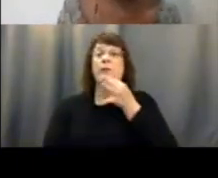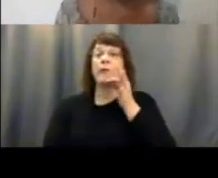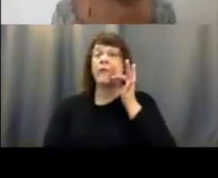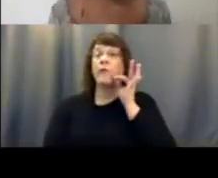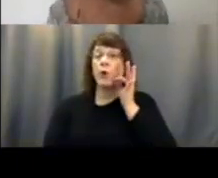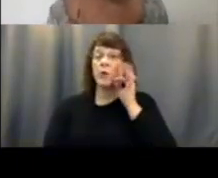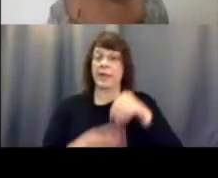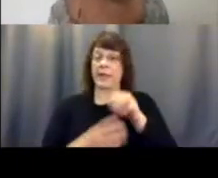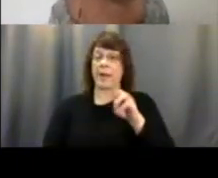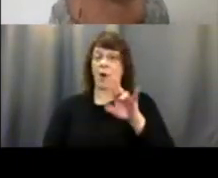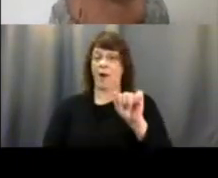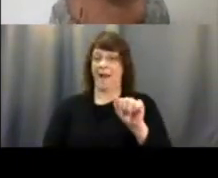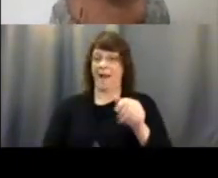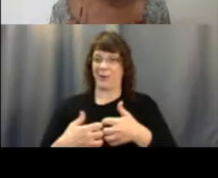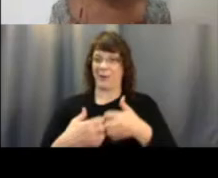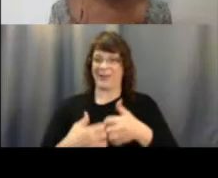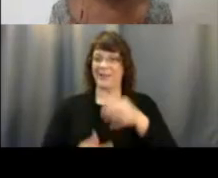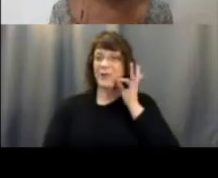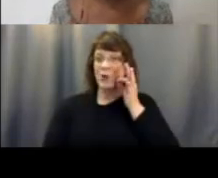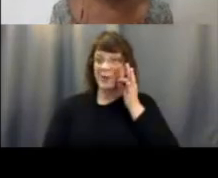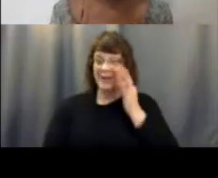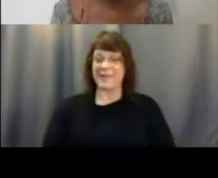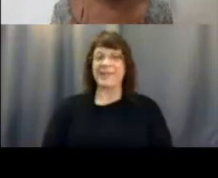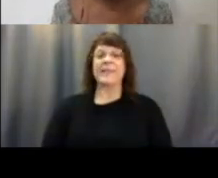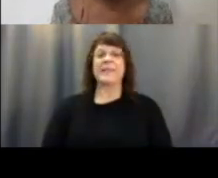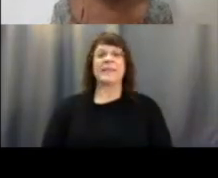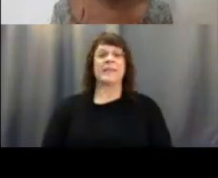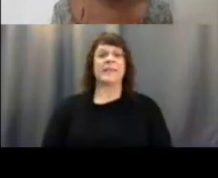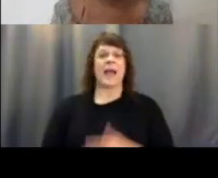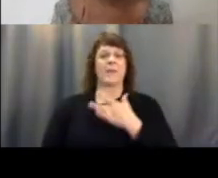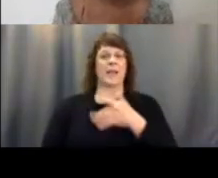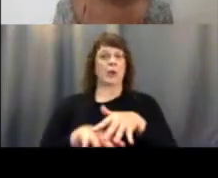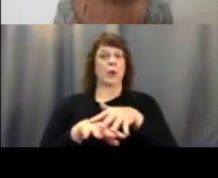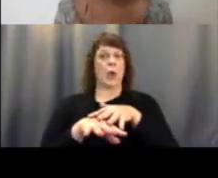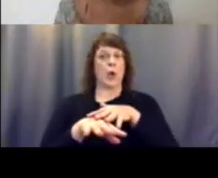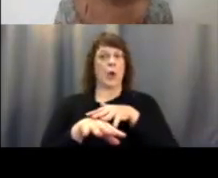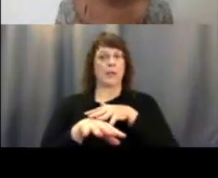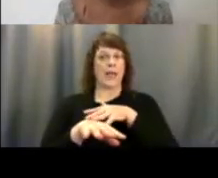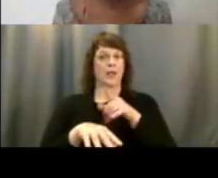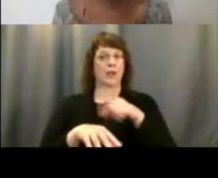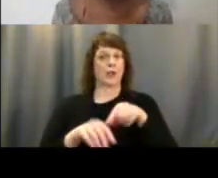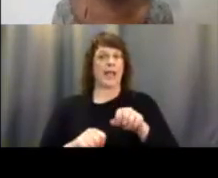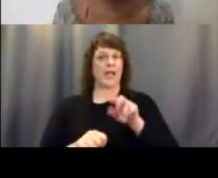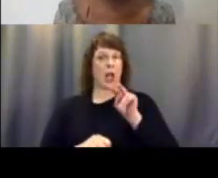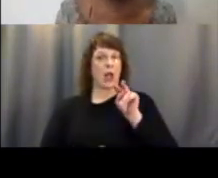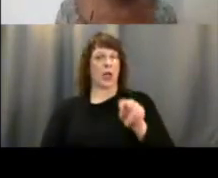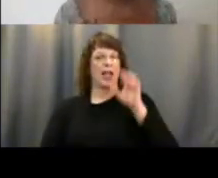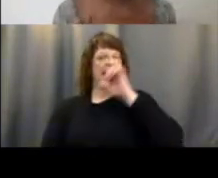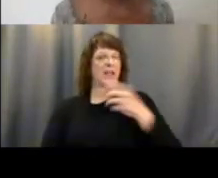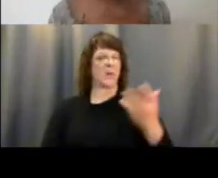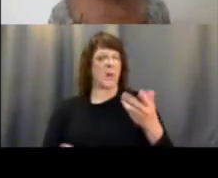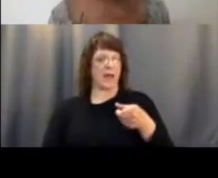machine. So I am mostly slowing down my speech so that you can take a second to guess what it might